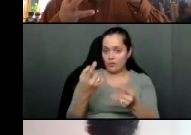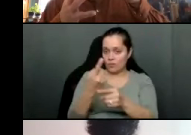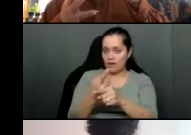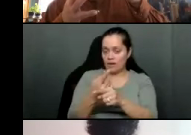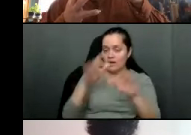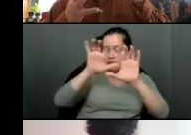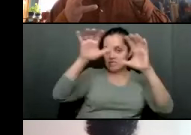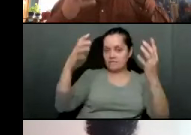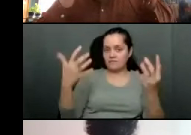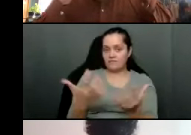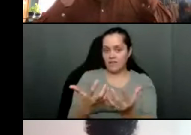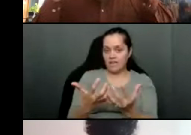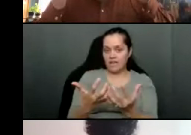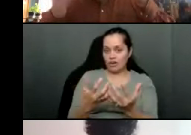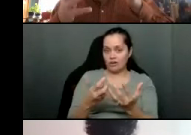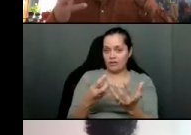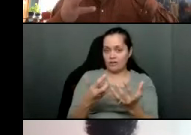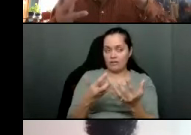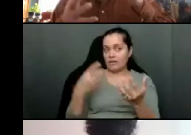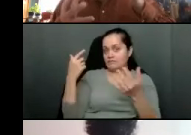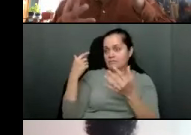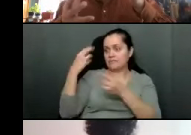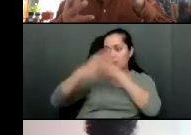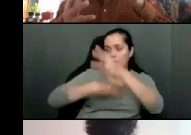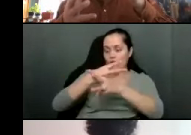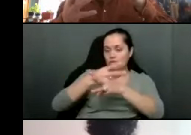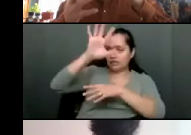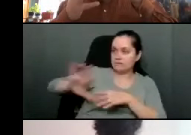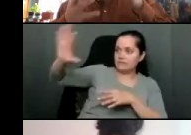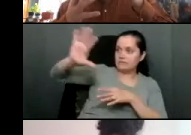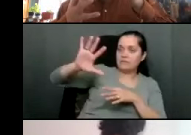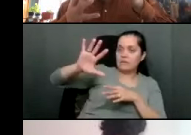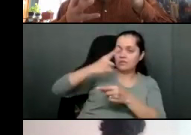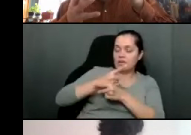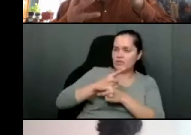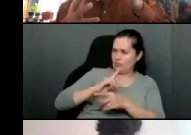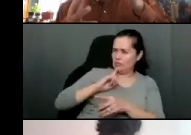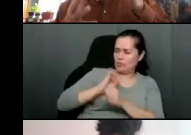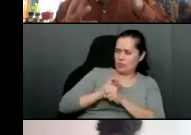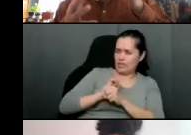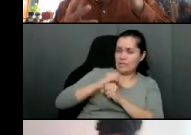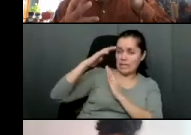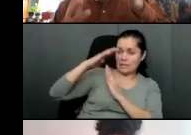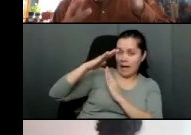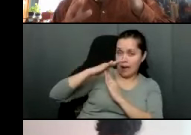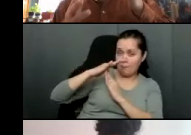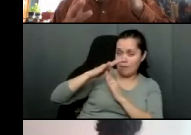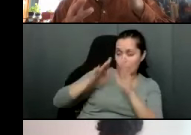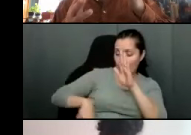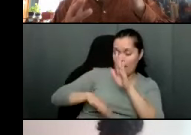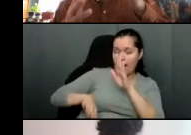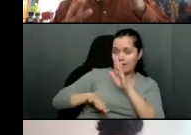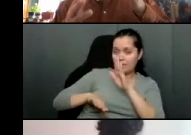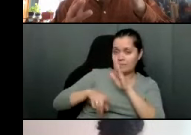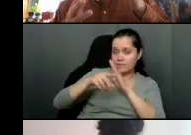it's a sphere in the galaxy, in space. Is there really a top or bottom